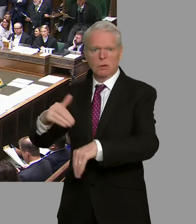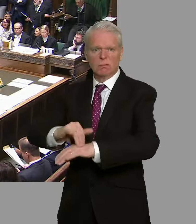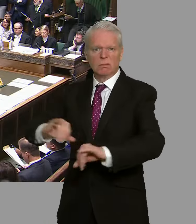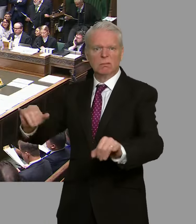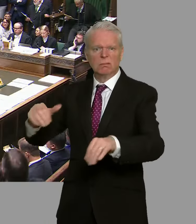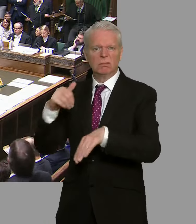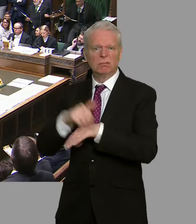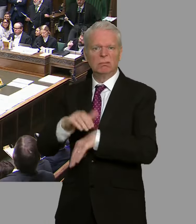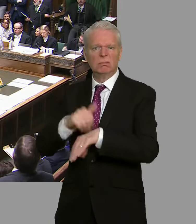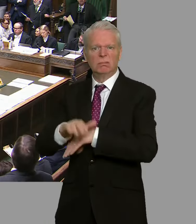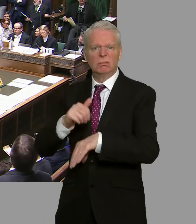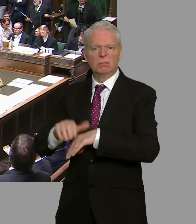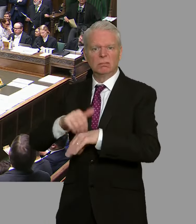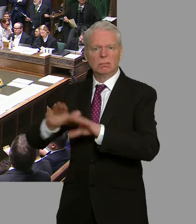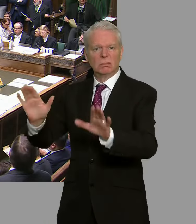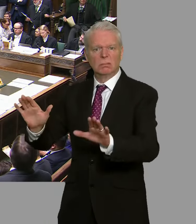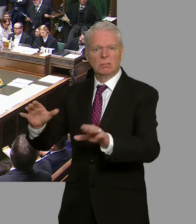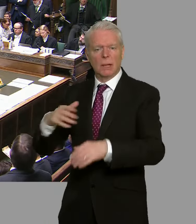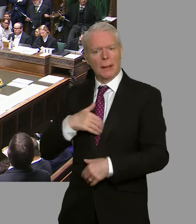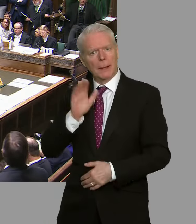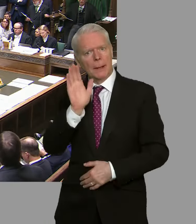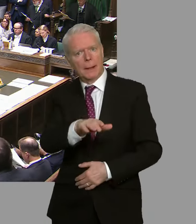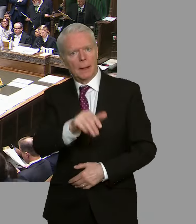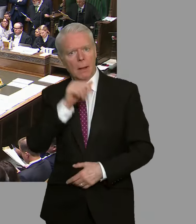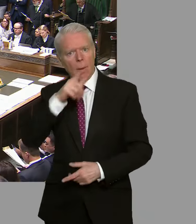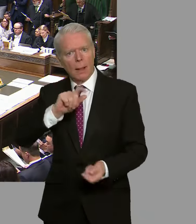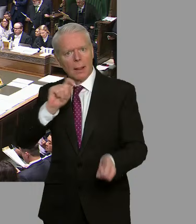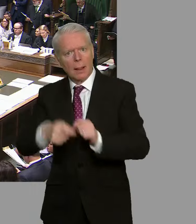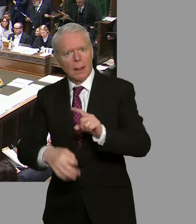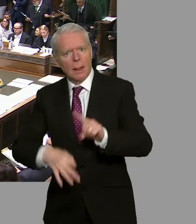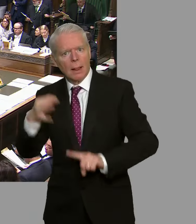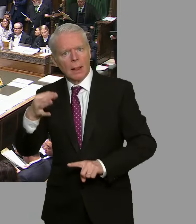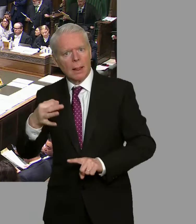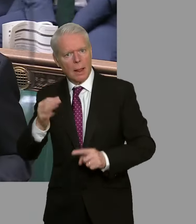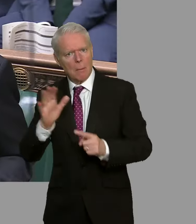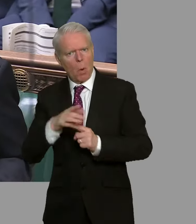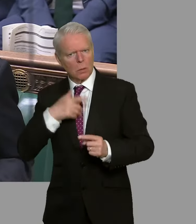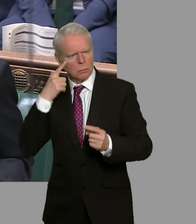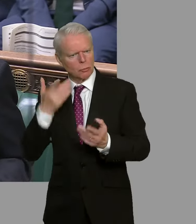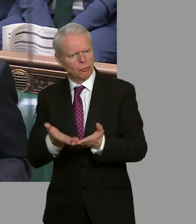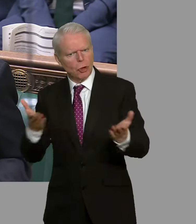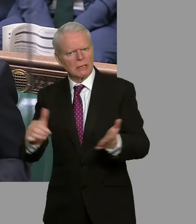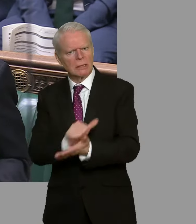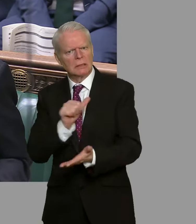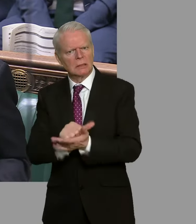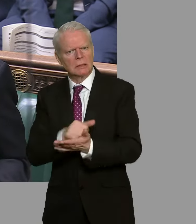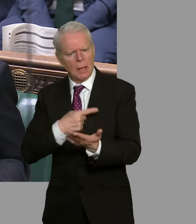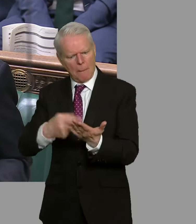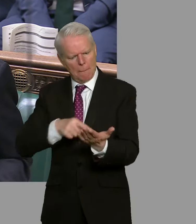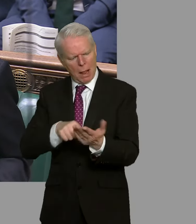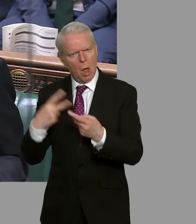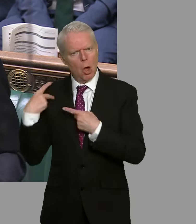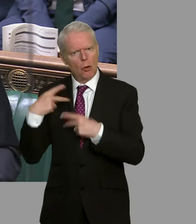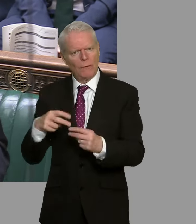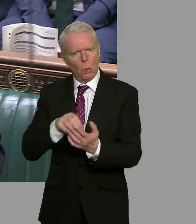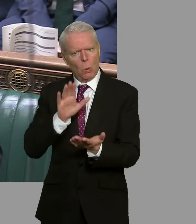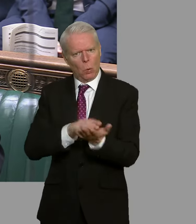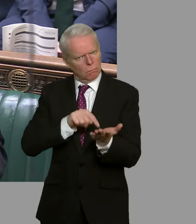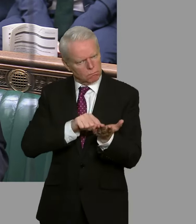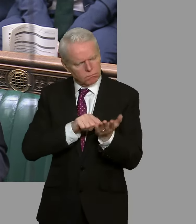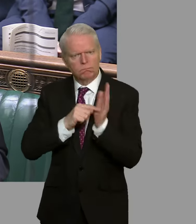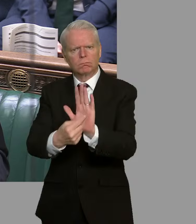Can I commend my honourable friend? She's led the campaign to highlight the devastating impact of these crimes.